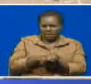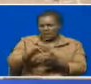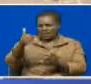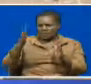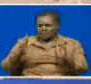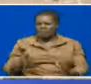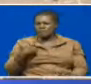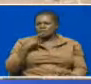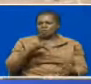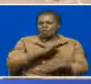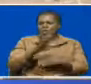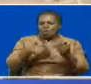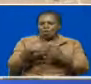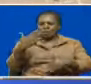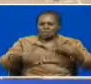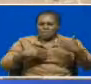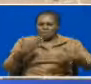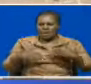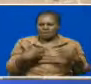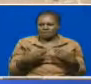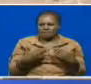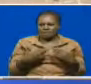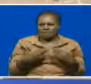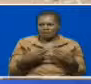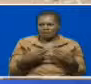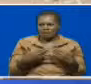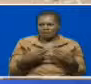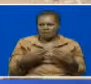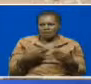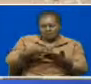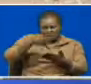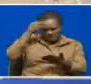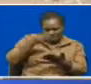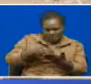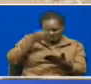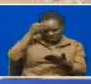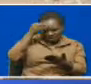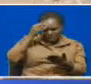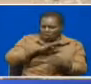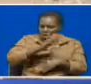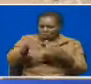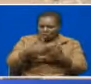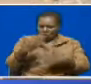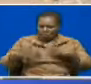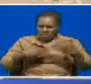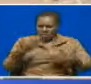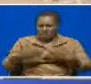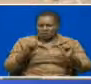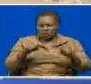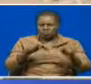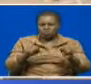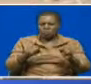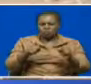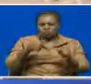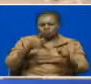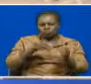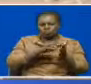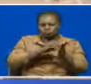that all behavior is learned, and all behavior can be unlearned